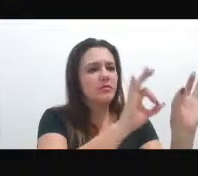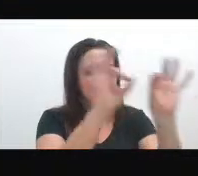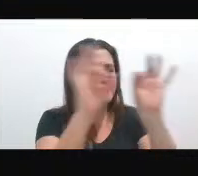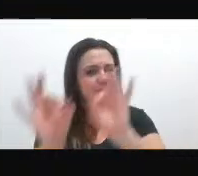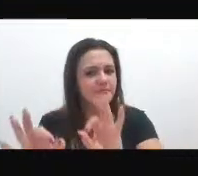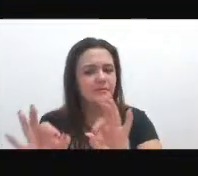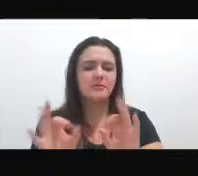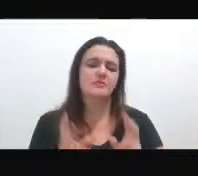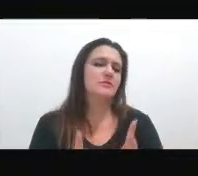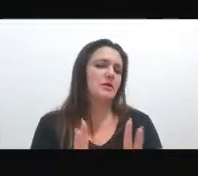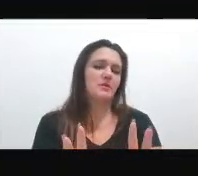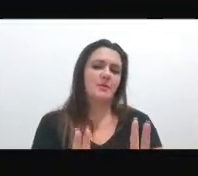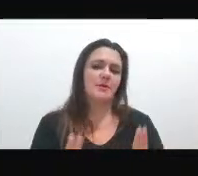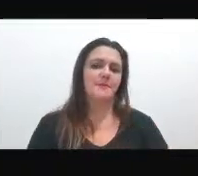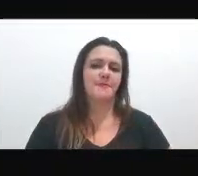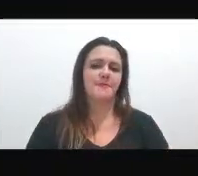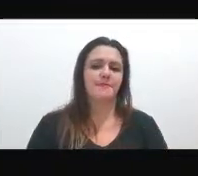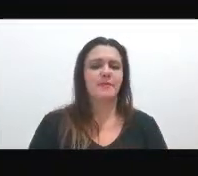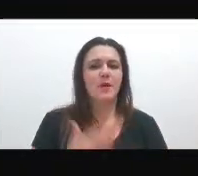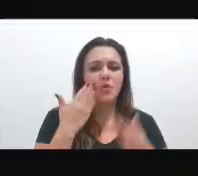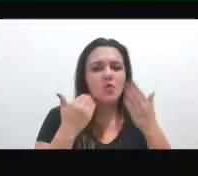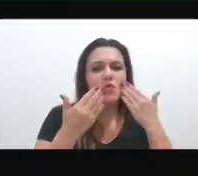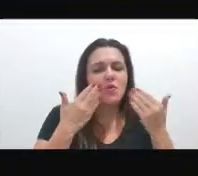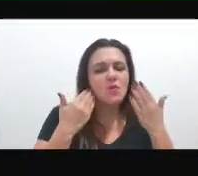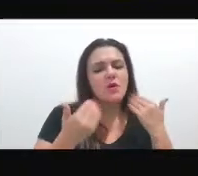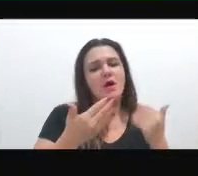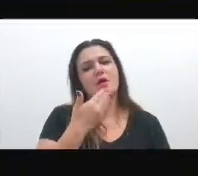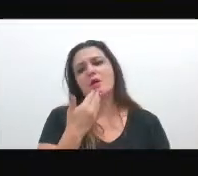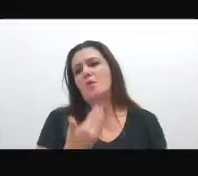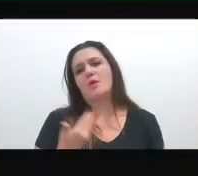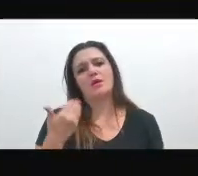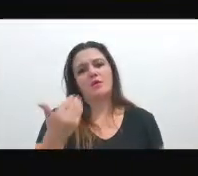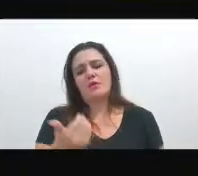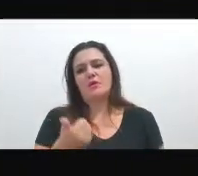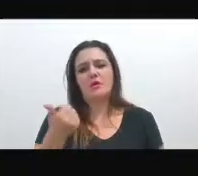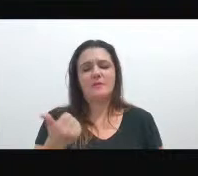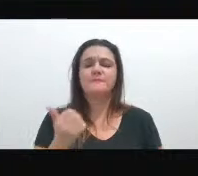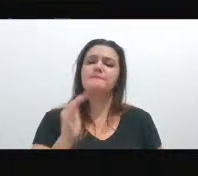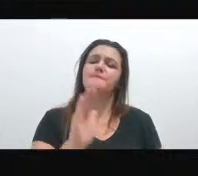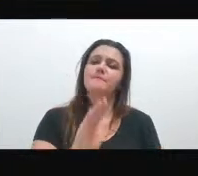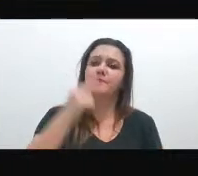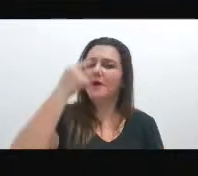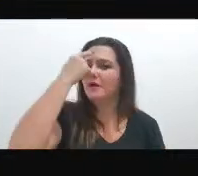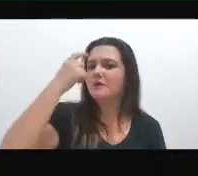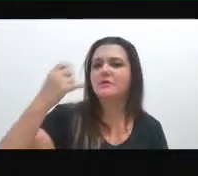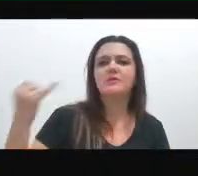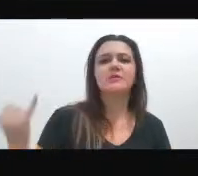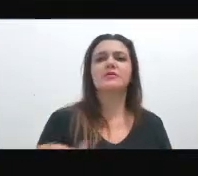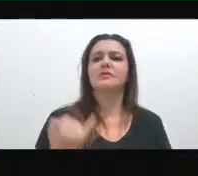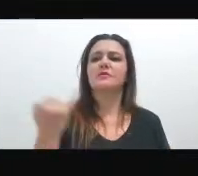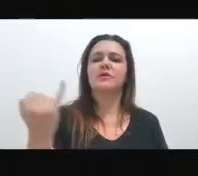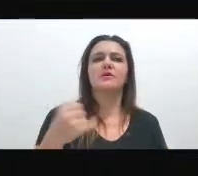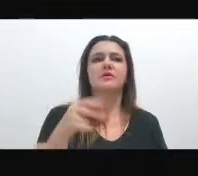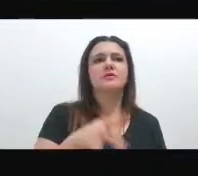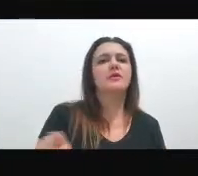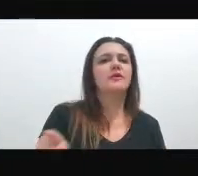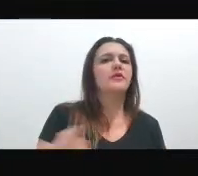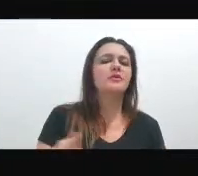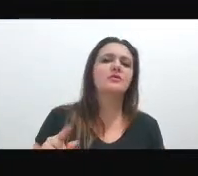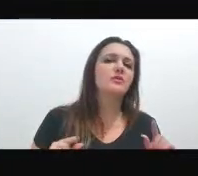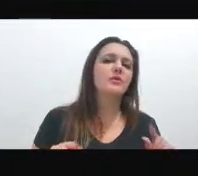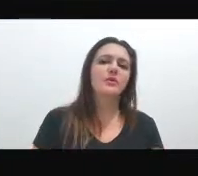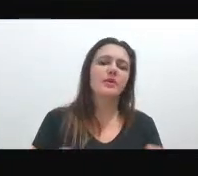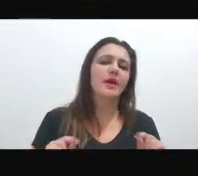best way to do it, really. I think the important thing, though, for teachers is not to become